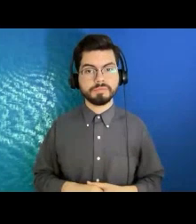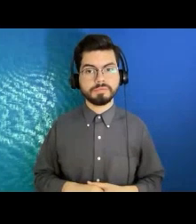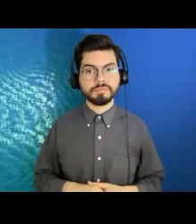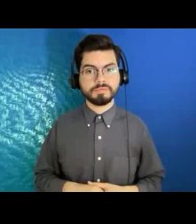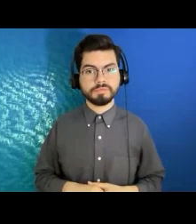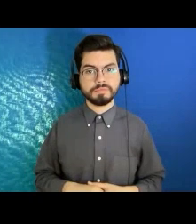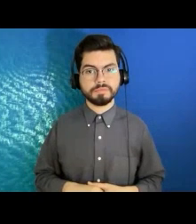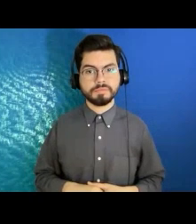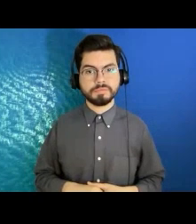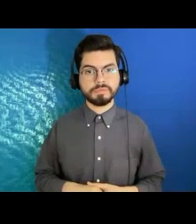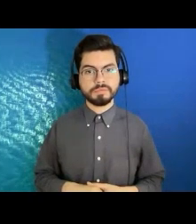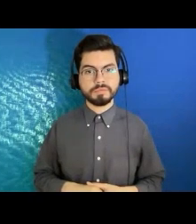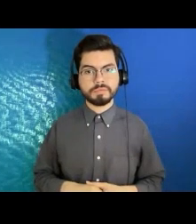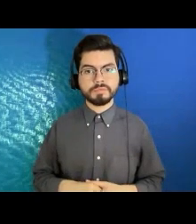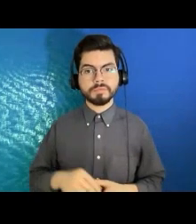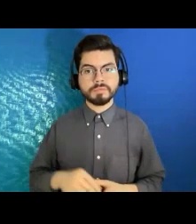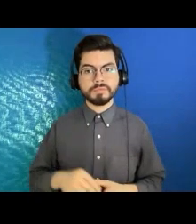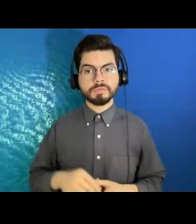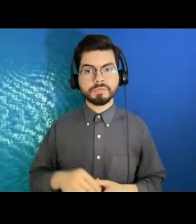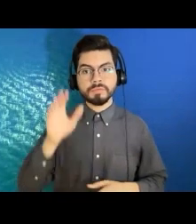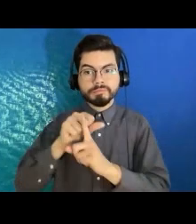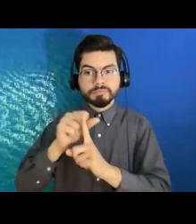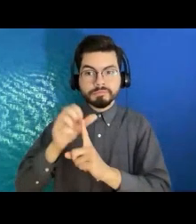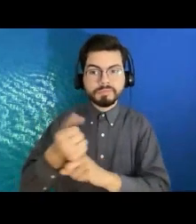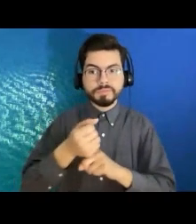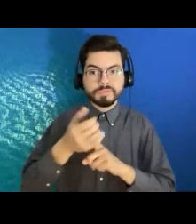So right down here, he's going to catch a fish.